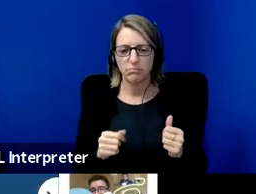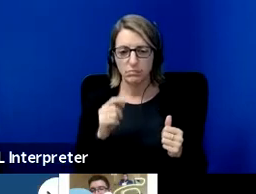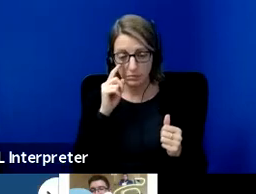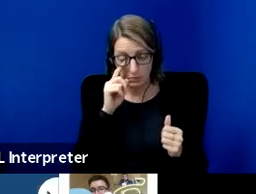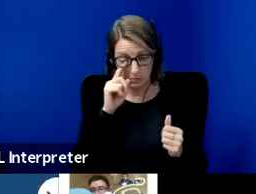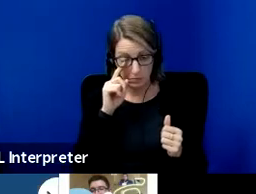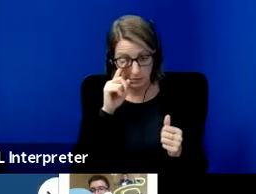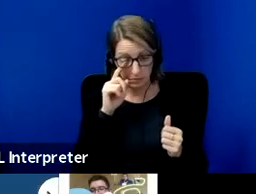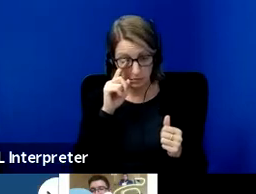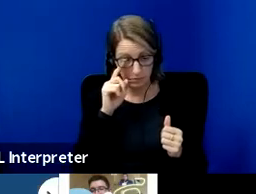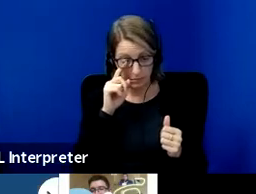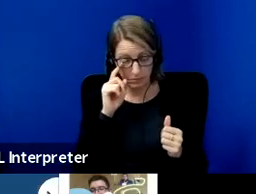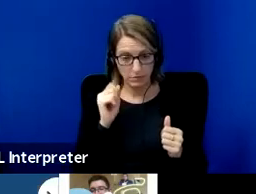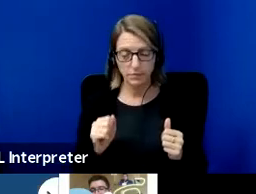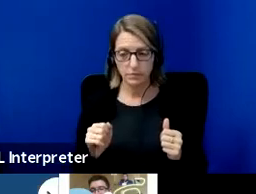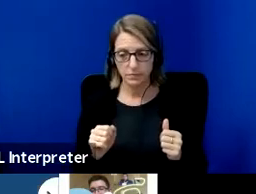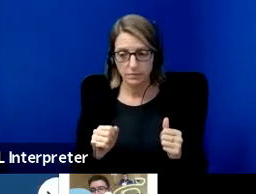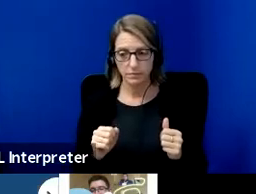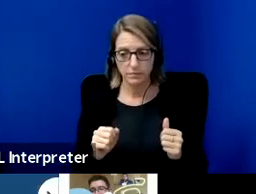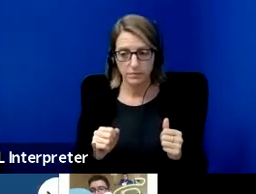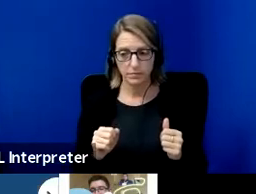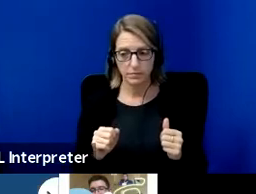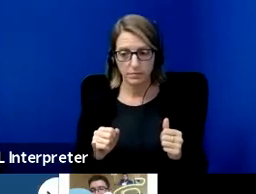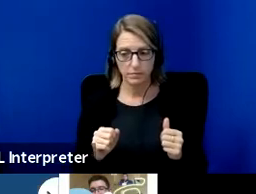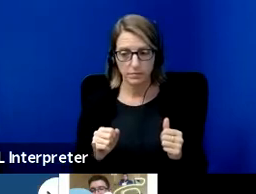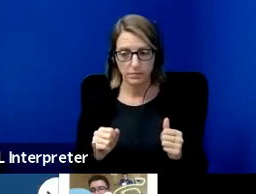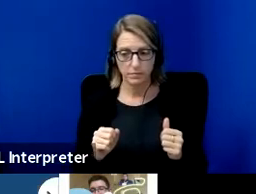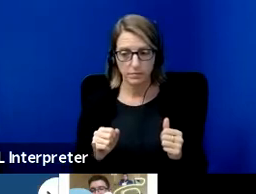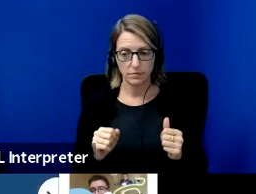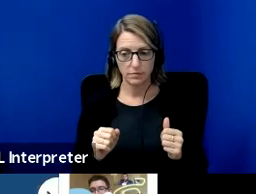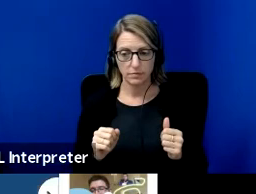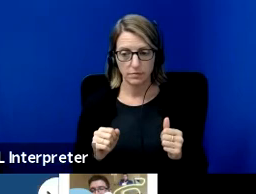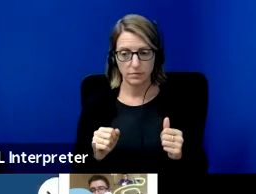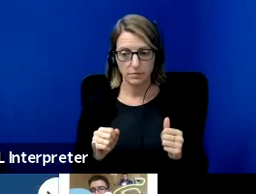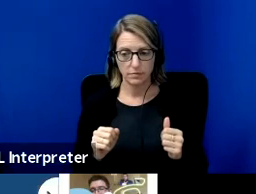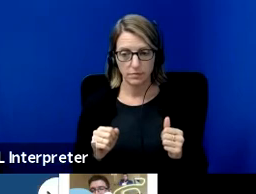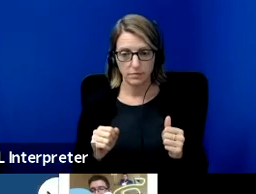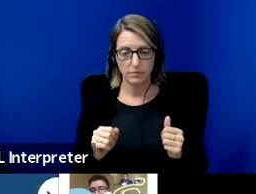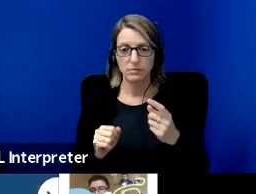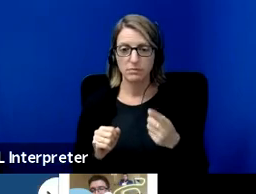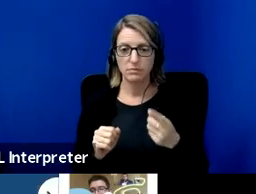following and write about you. I can make an about you page for them